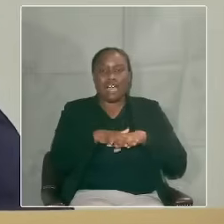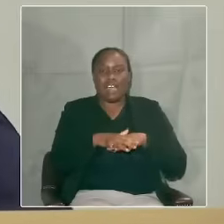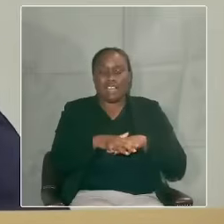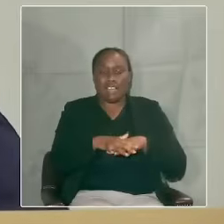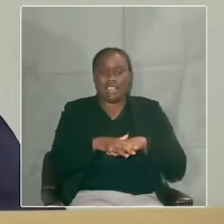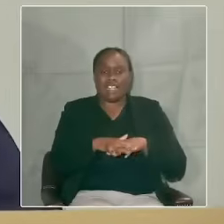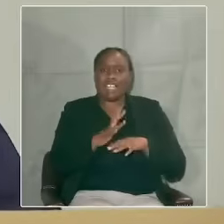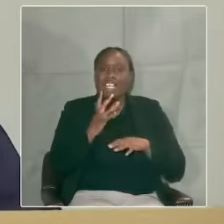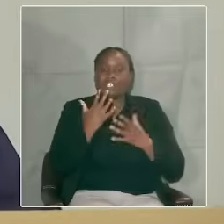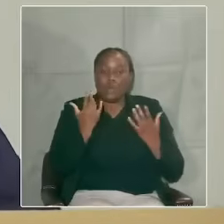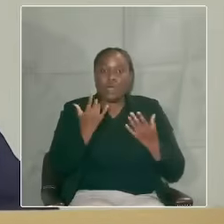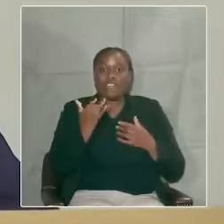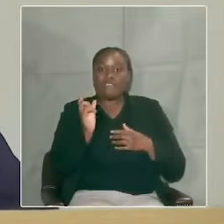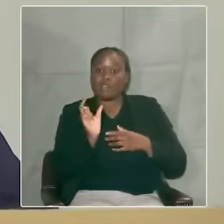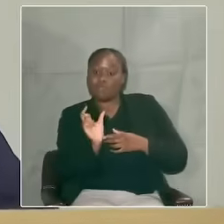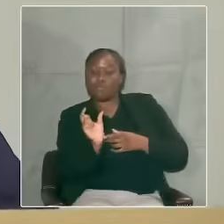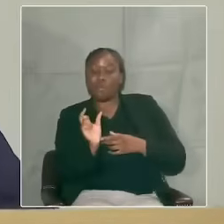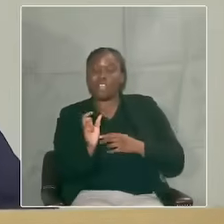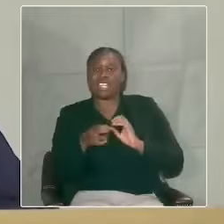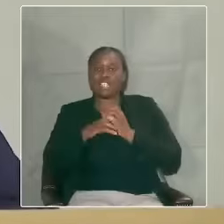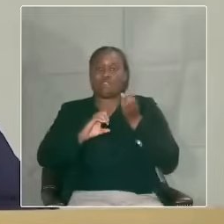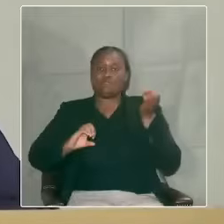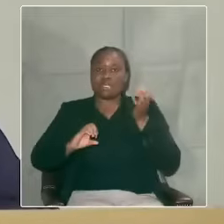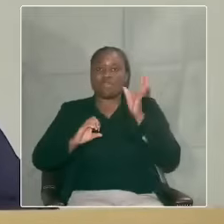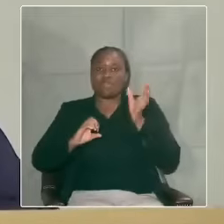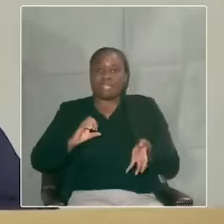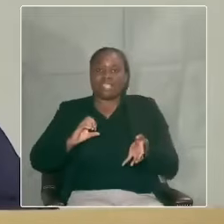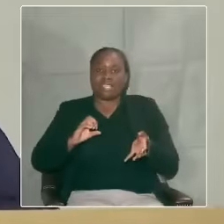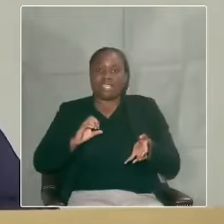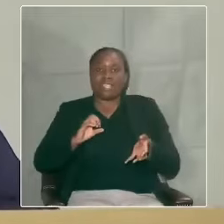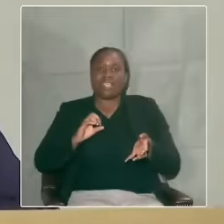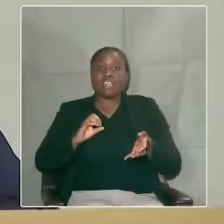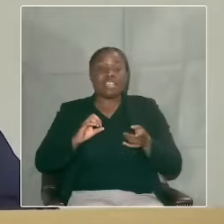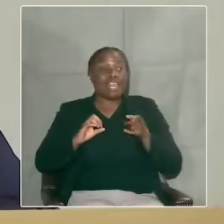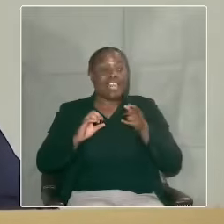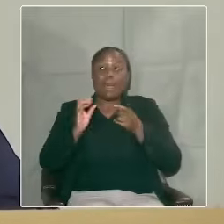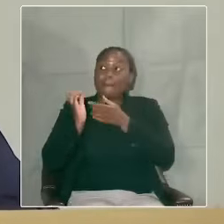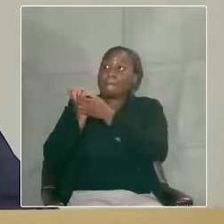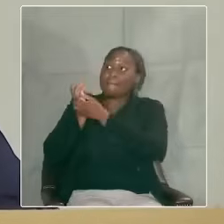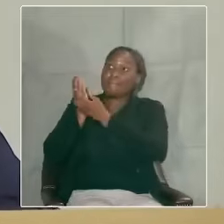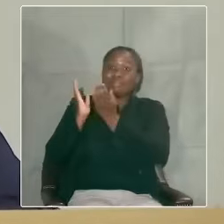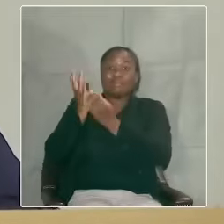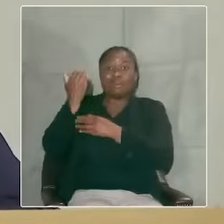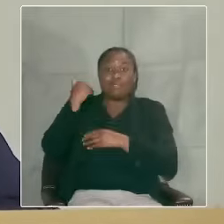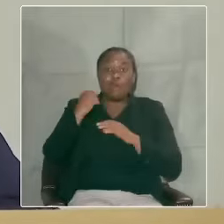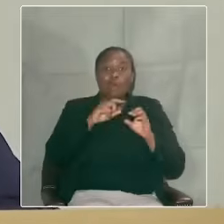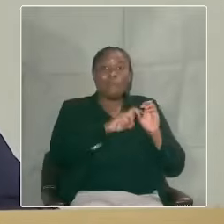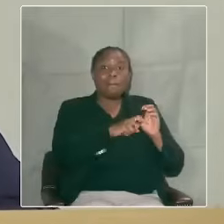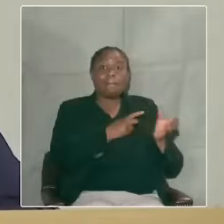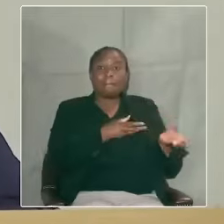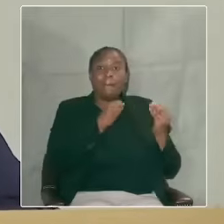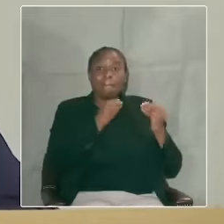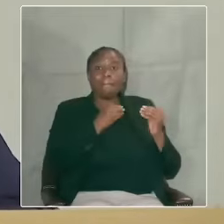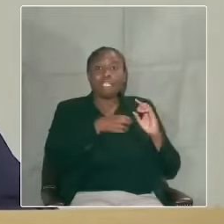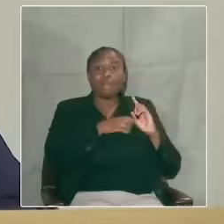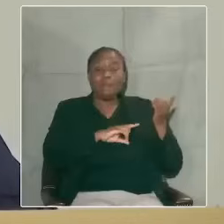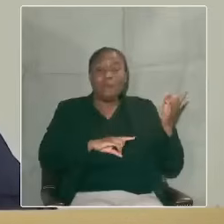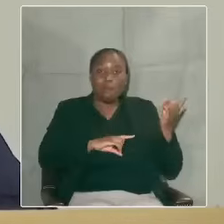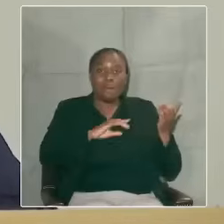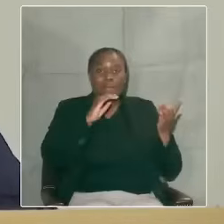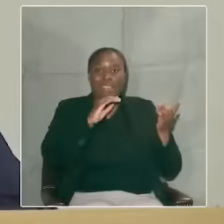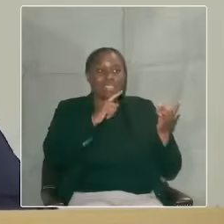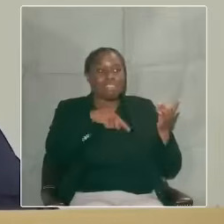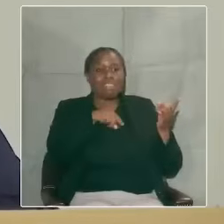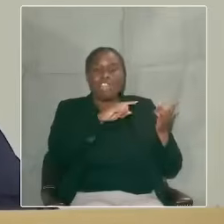say degree only, then it means you are excluding majority of the senior and experienced